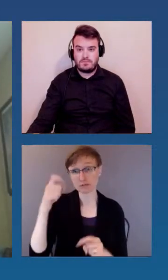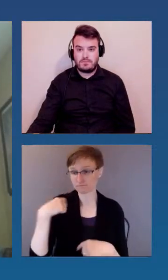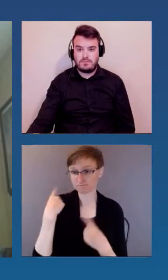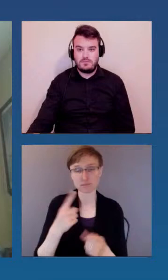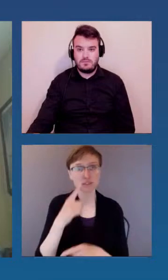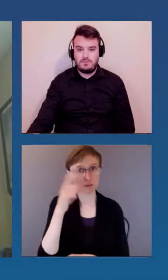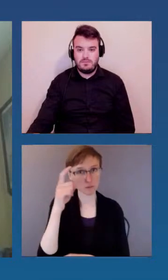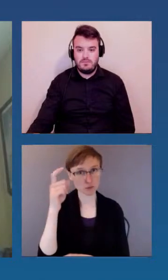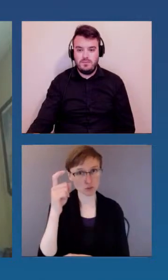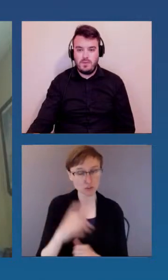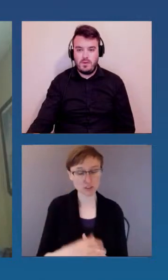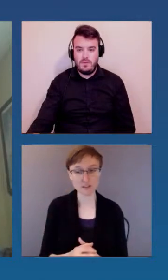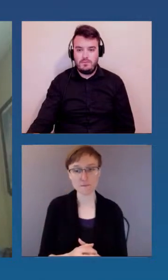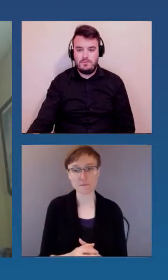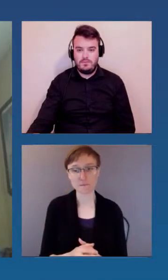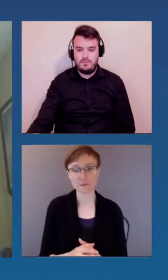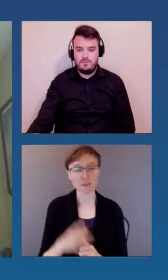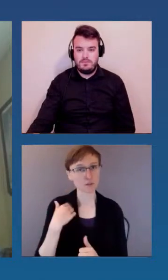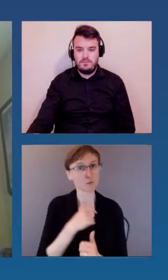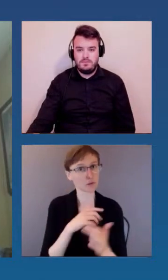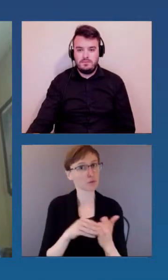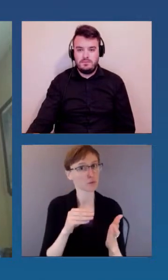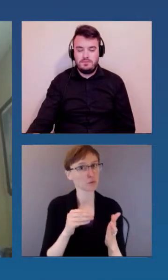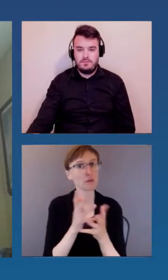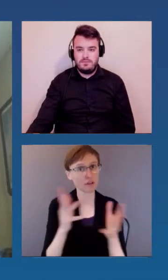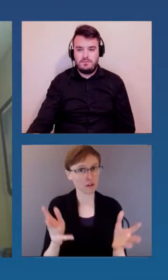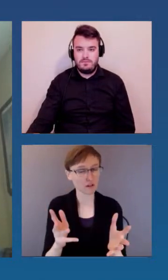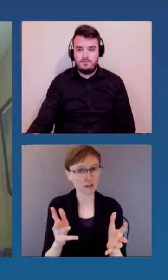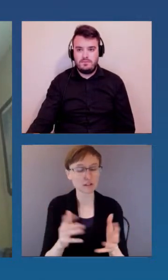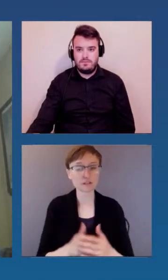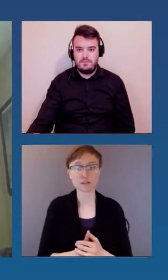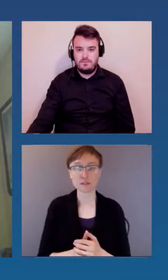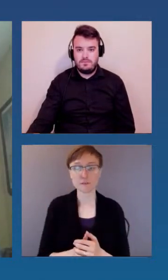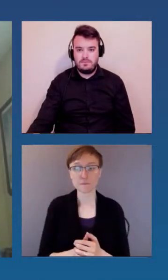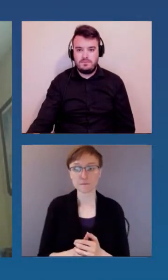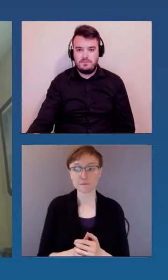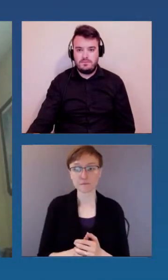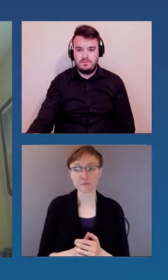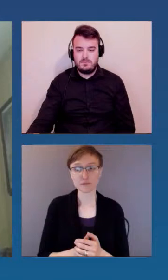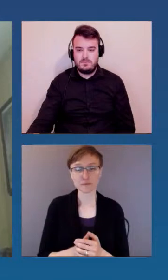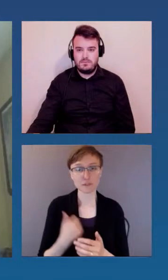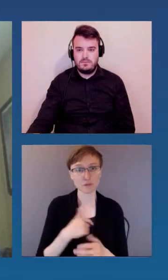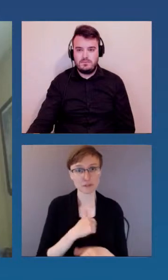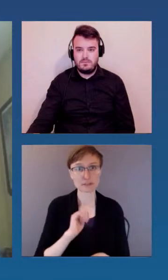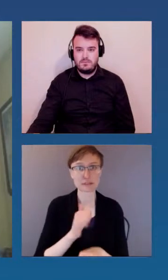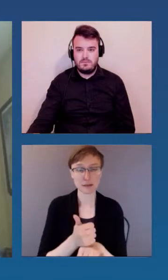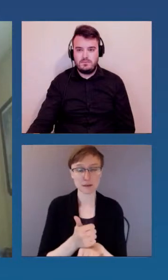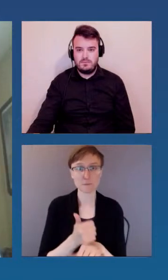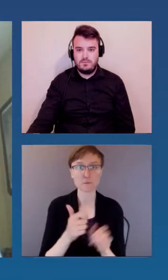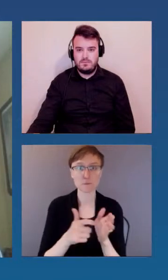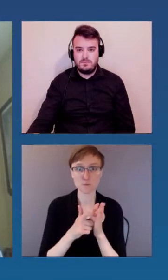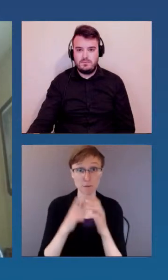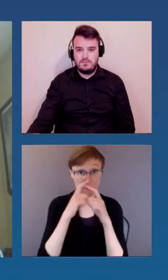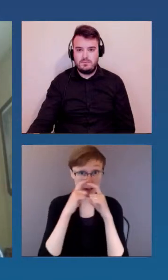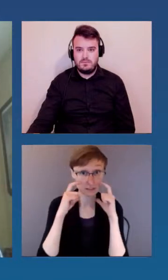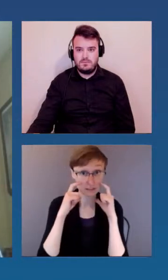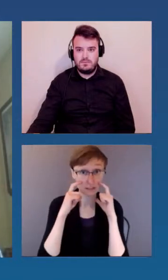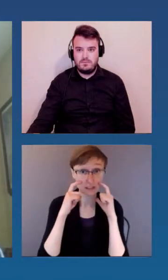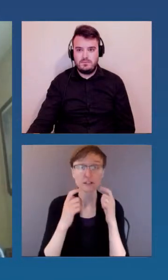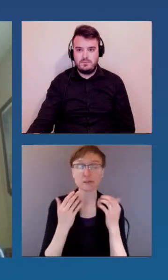we were able to develop a number of protocols around the single rooms, social distancing, closing public spaces,